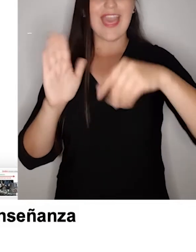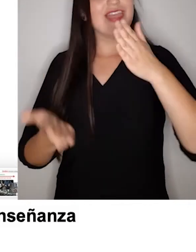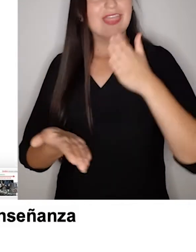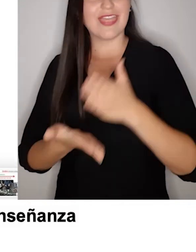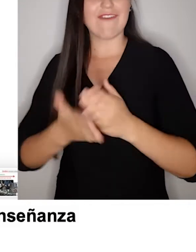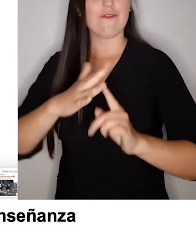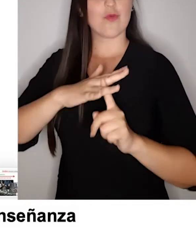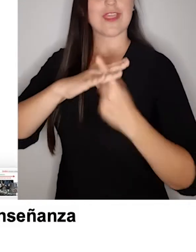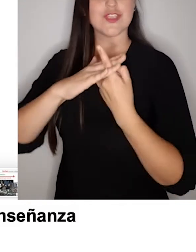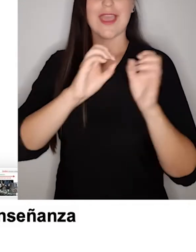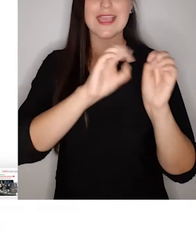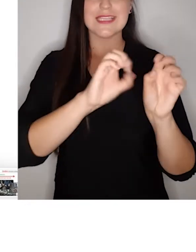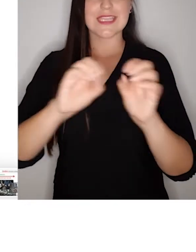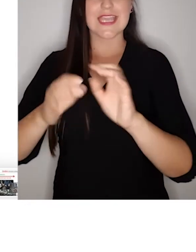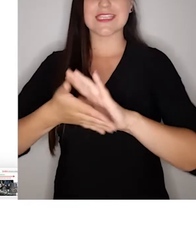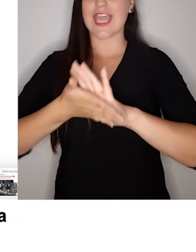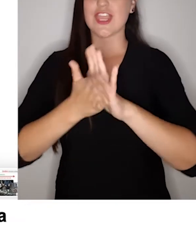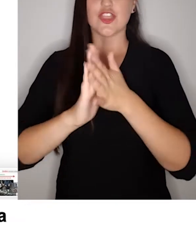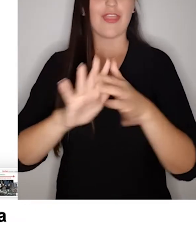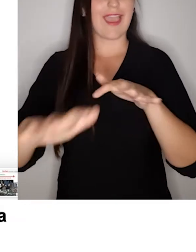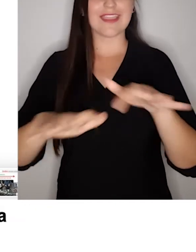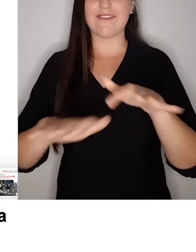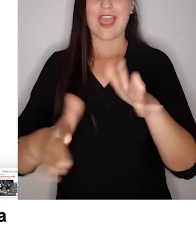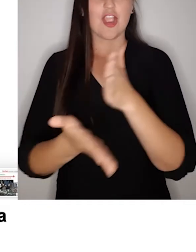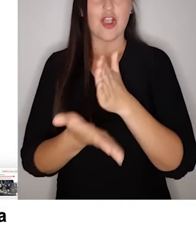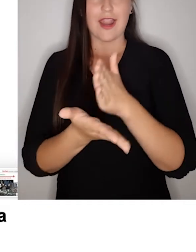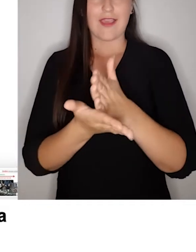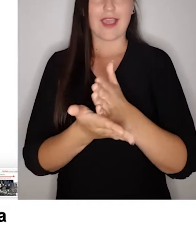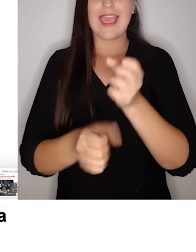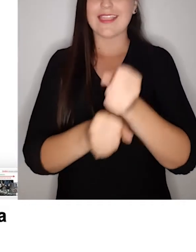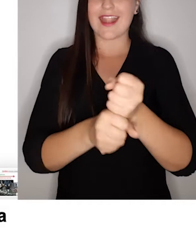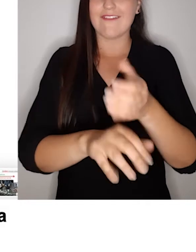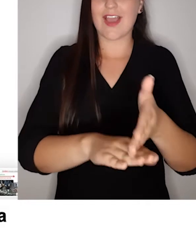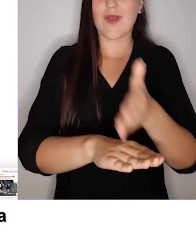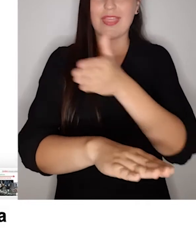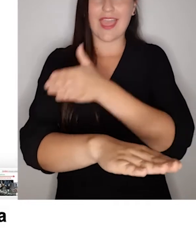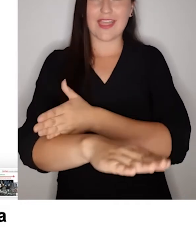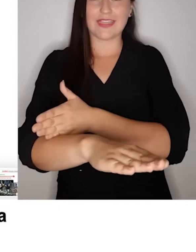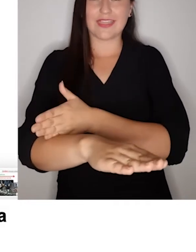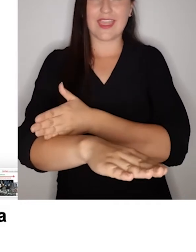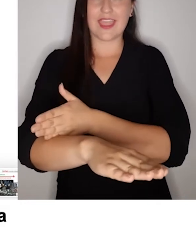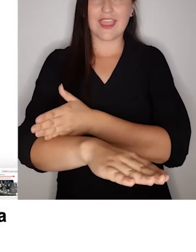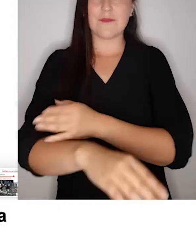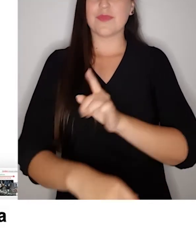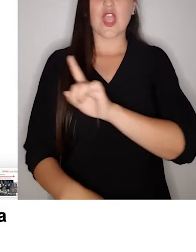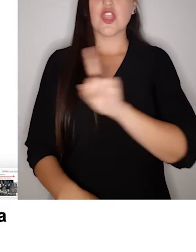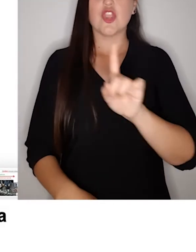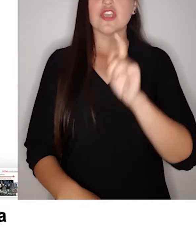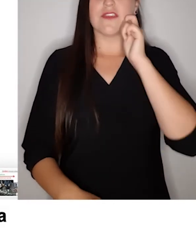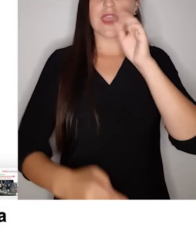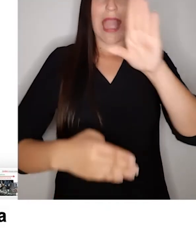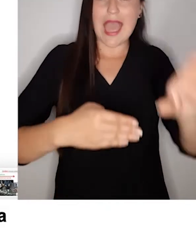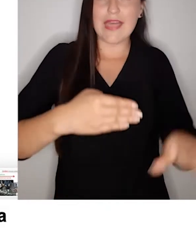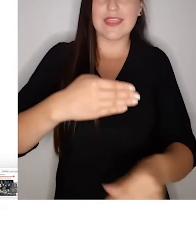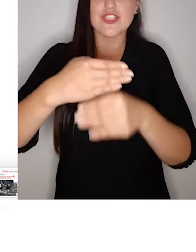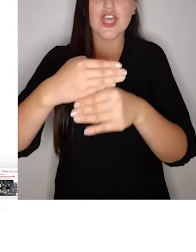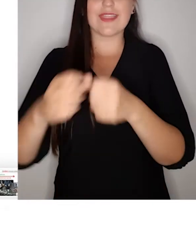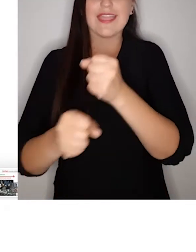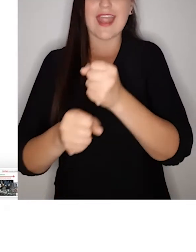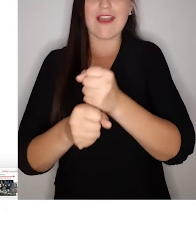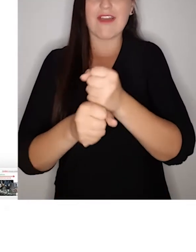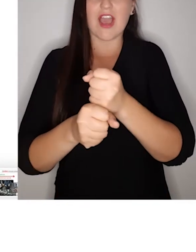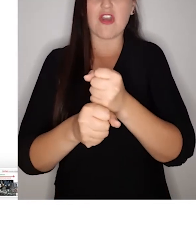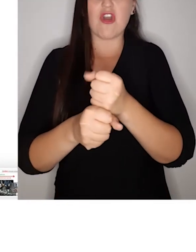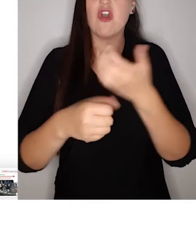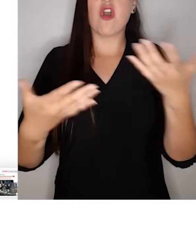whole school activity. Preventive work is not an addition to the school's ordinary work. It